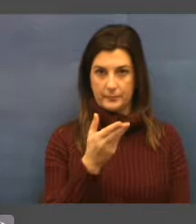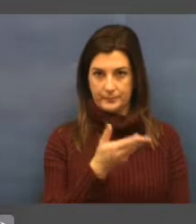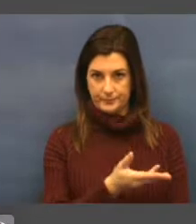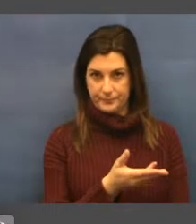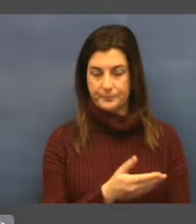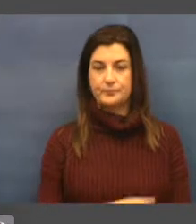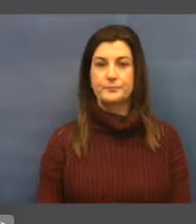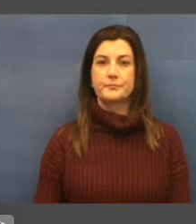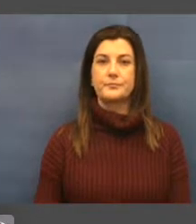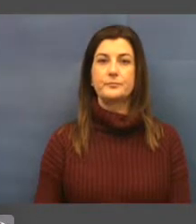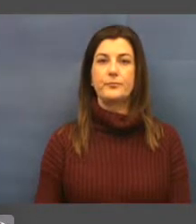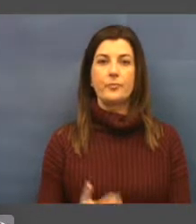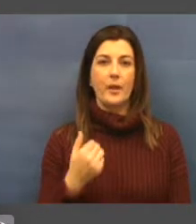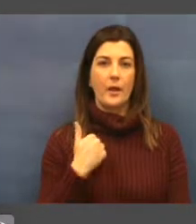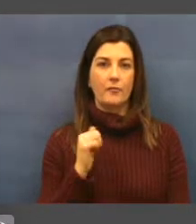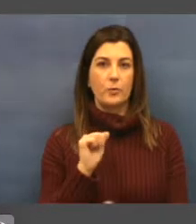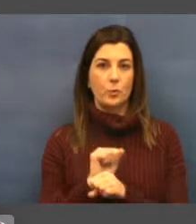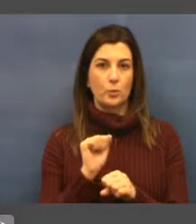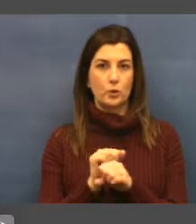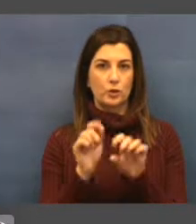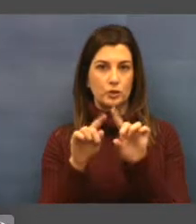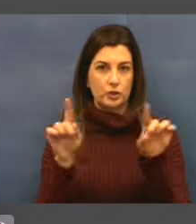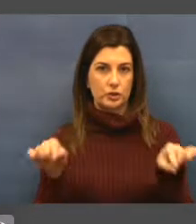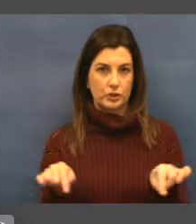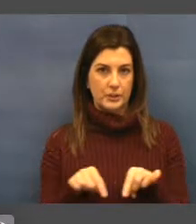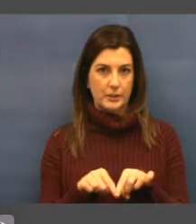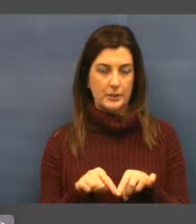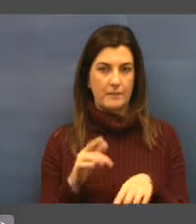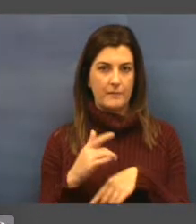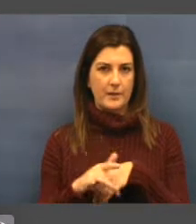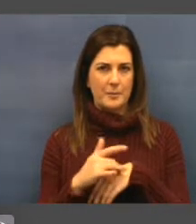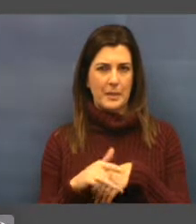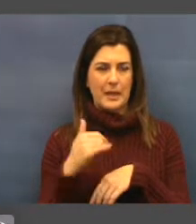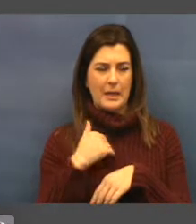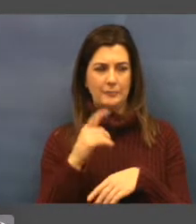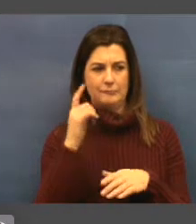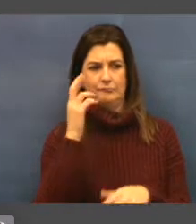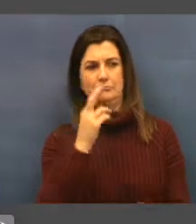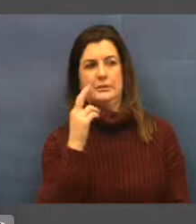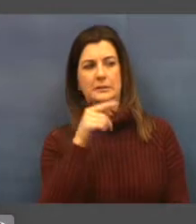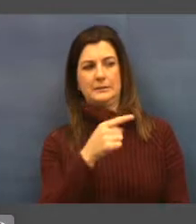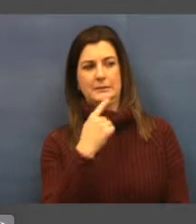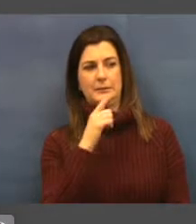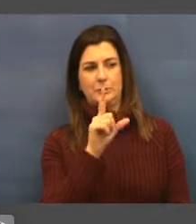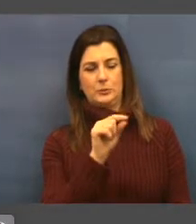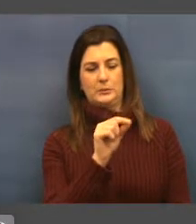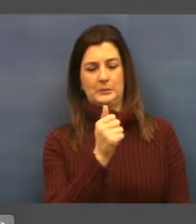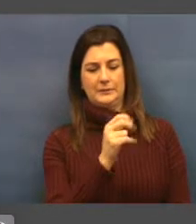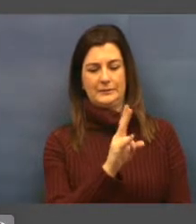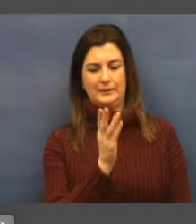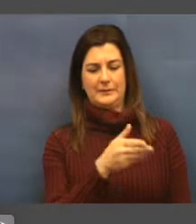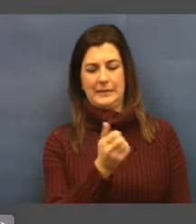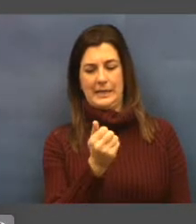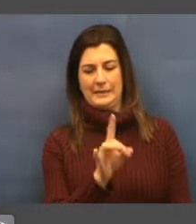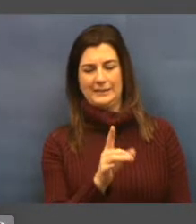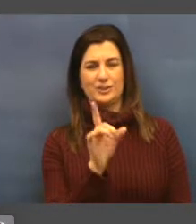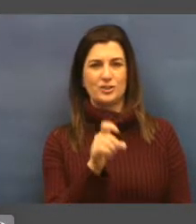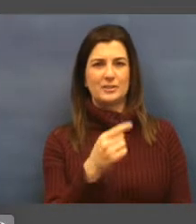There is a worksheet available, and I just realized this slide says 2017-18. It should say